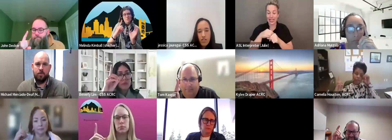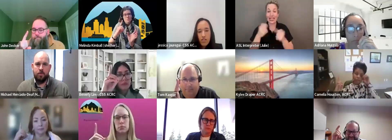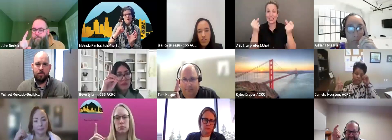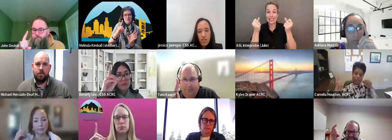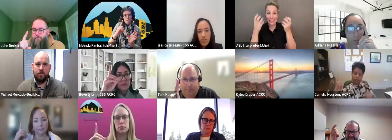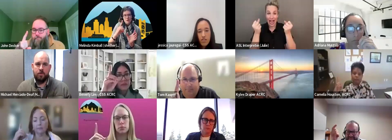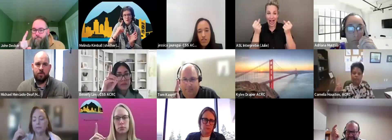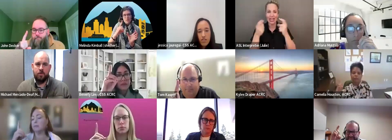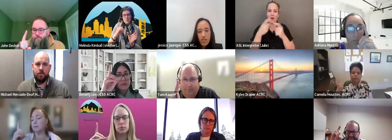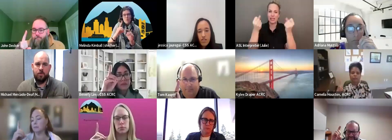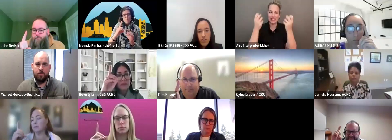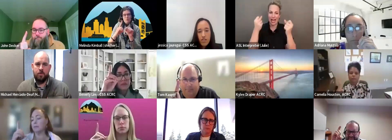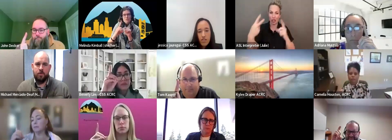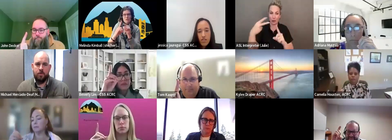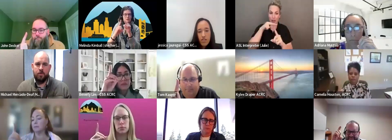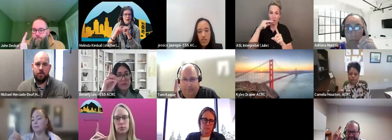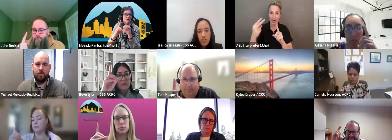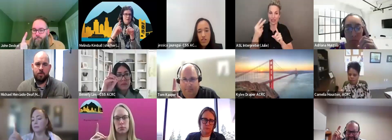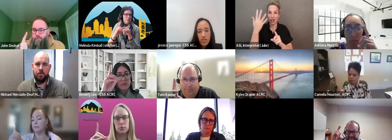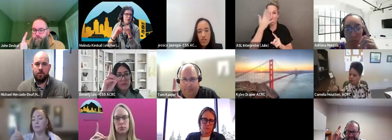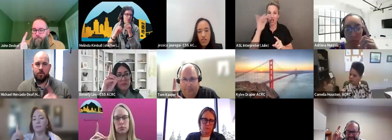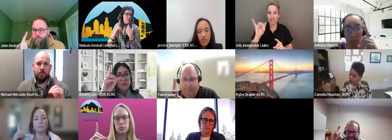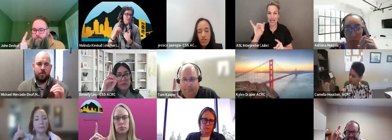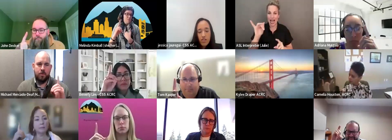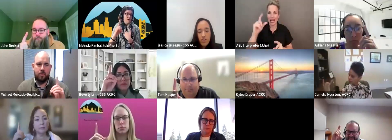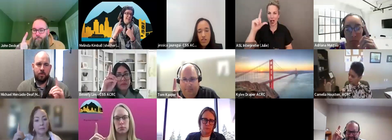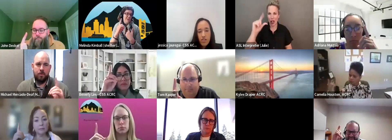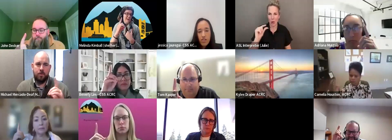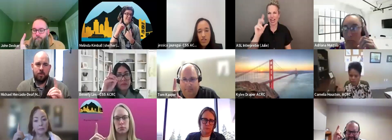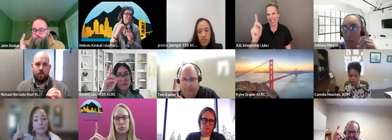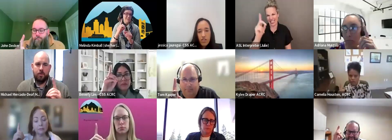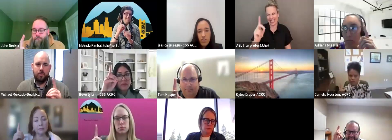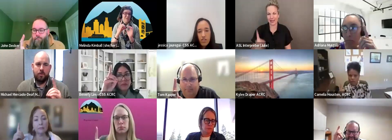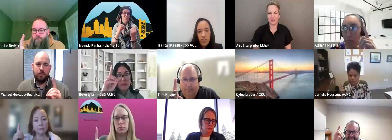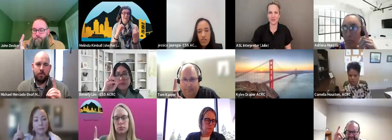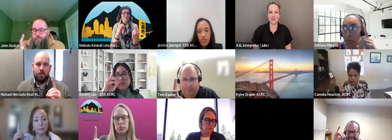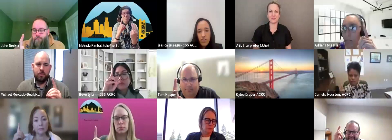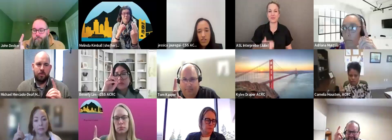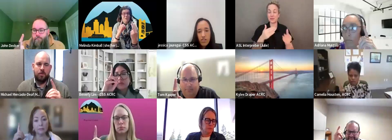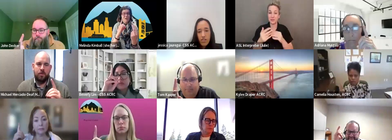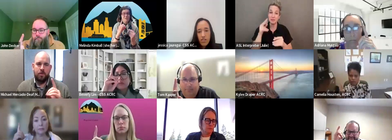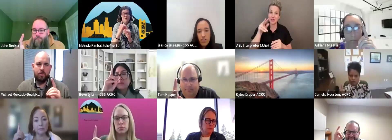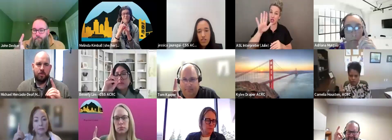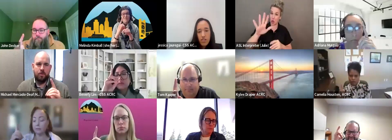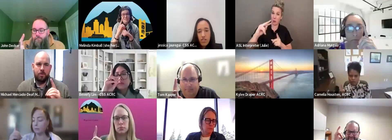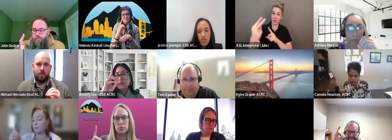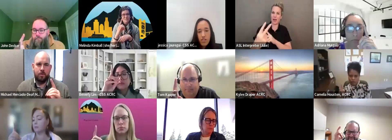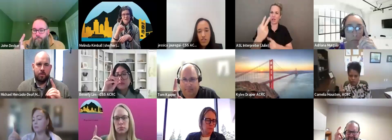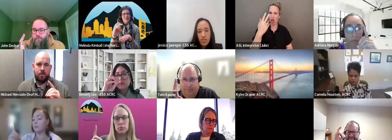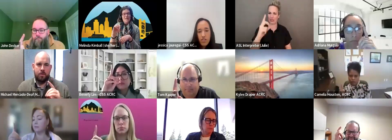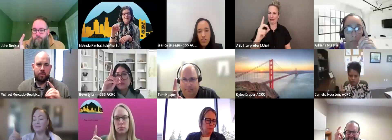signer's perspective. So it looks like like a lowercase d to me when I look at it. And even if you look at it from your perspective, it looks like a